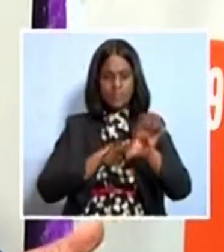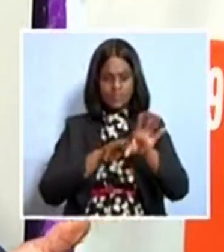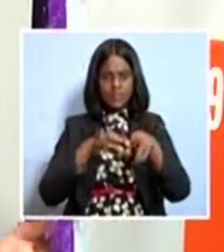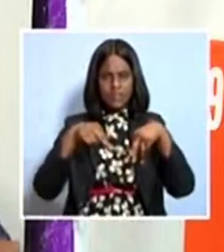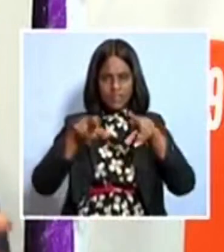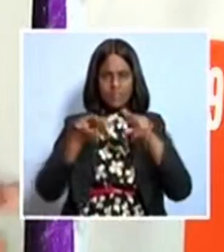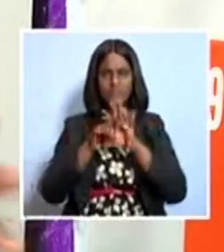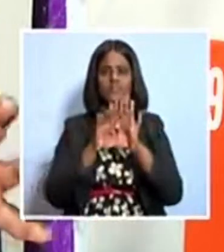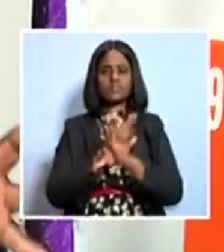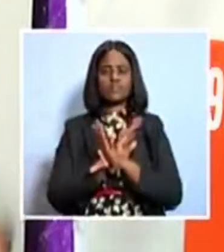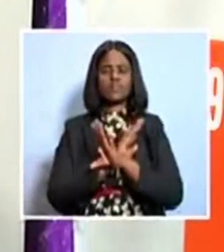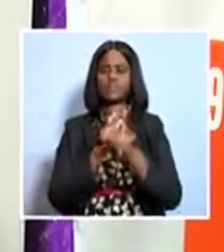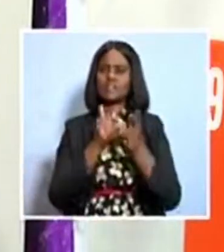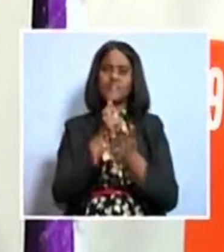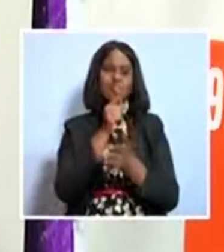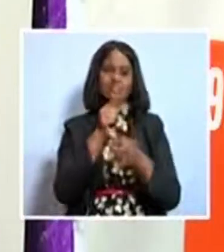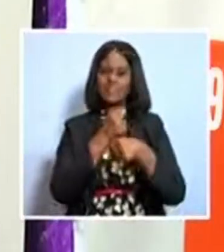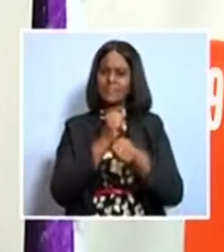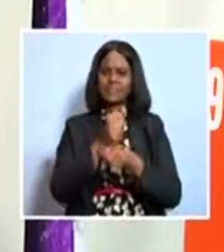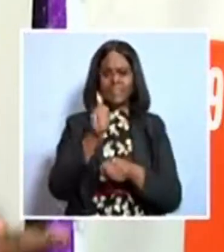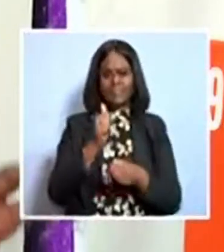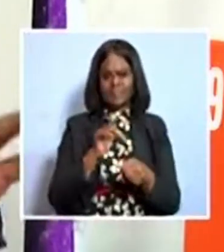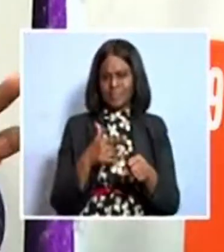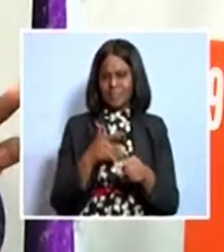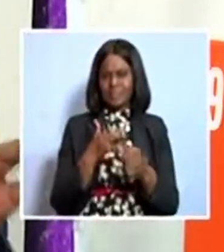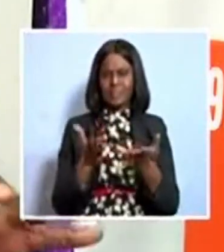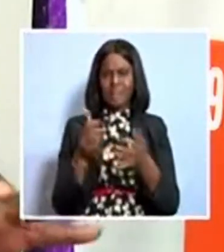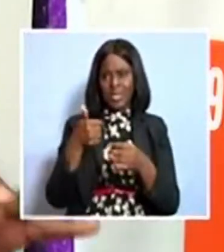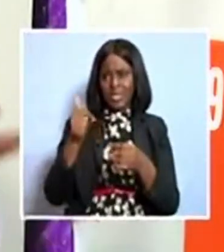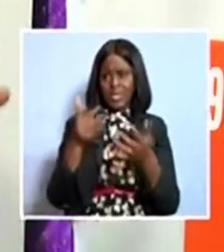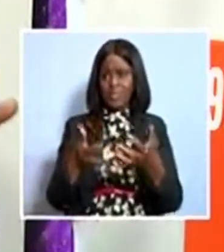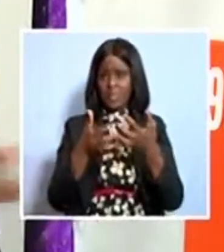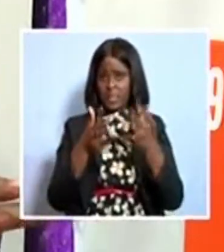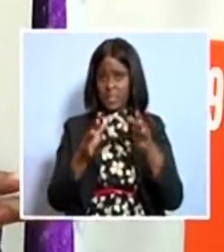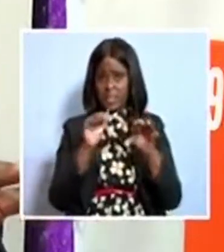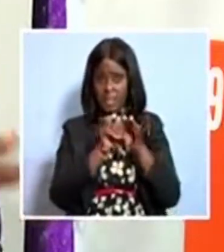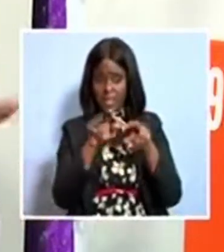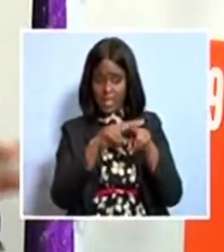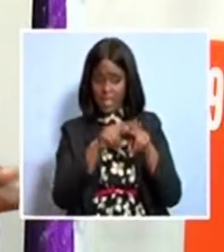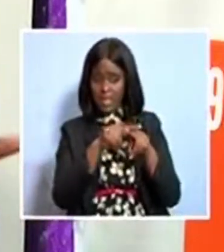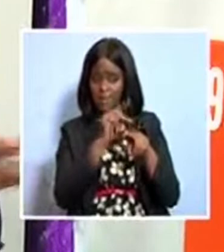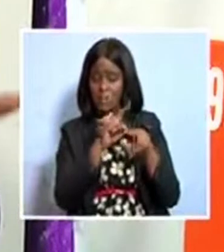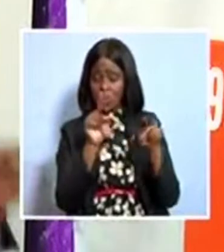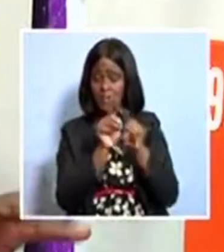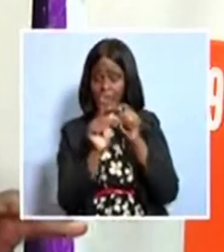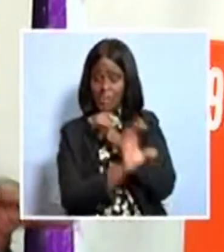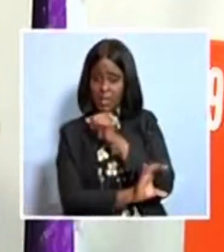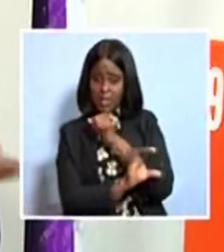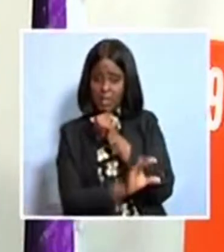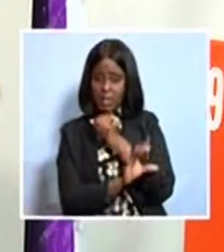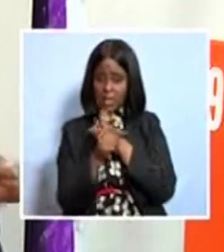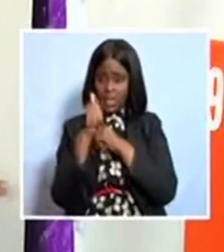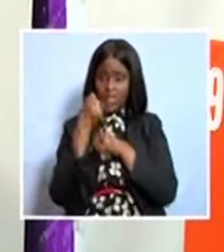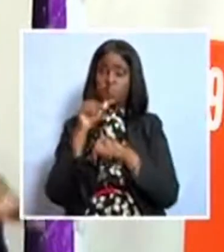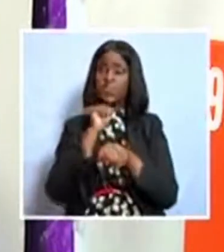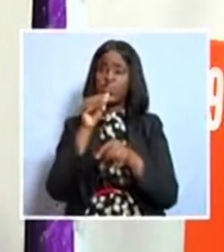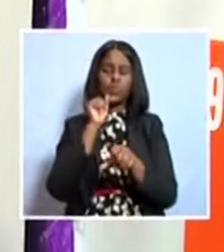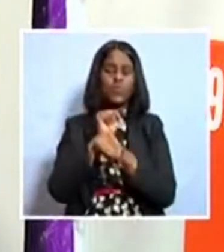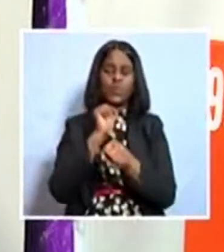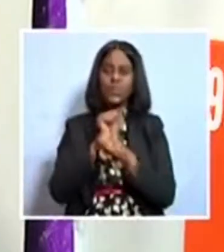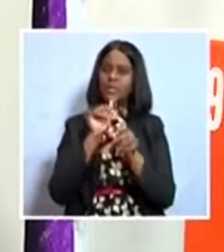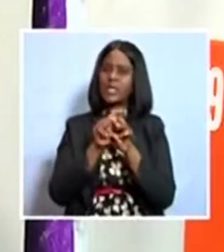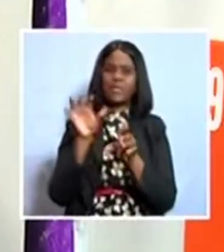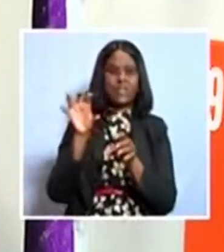roads. How does that make you feel, being an engineer in that field, and the country where you are is not doing well in that